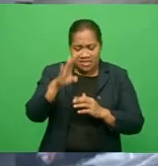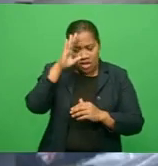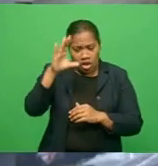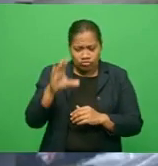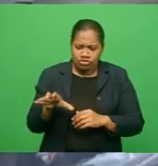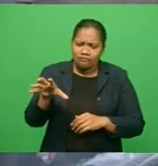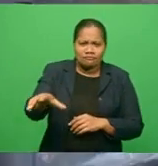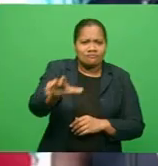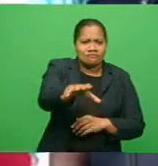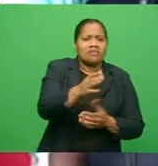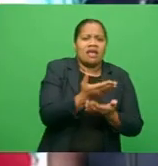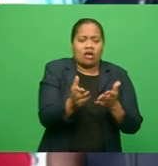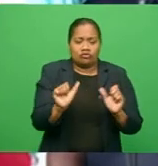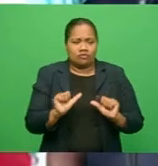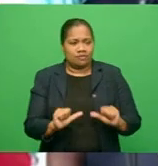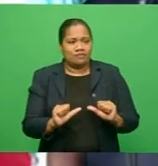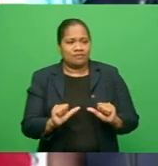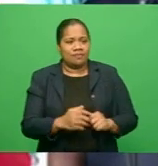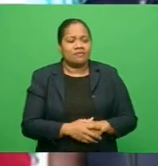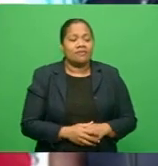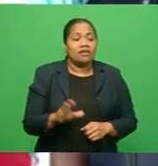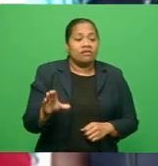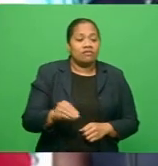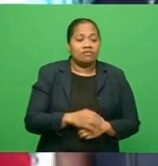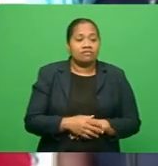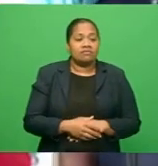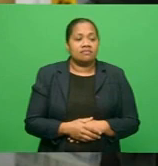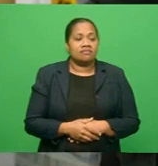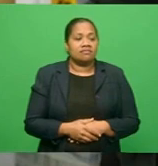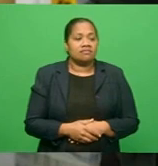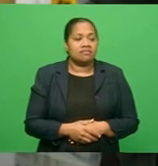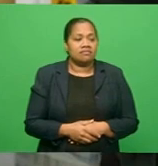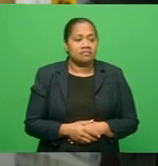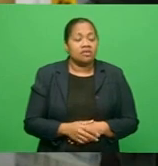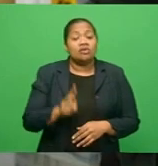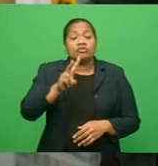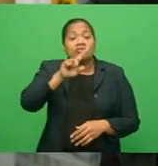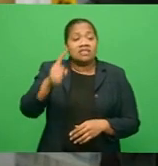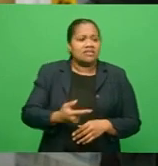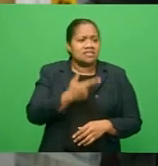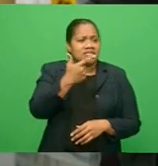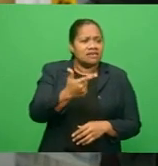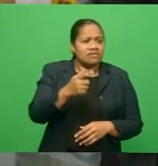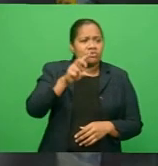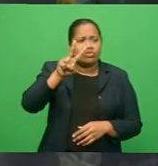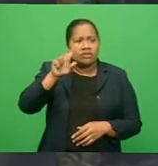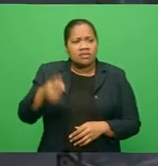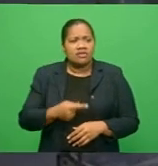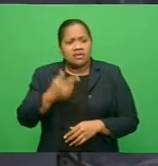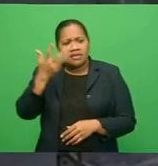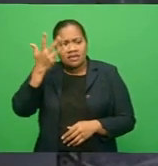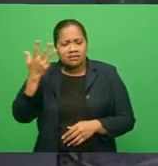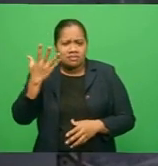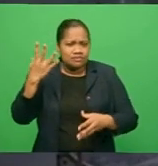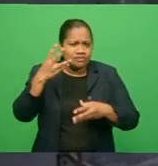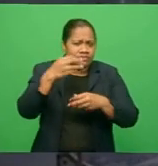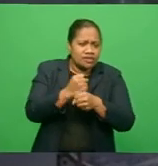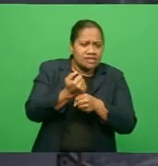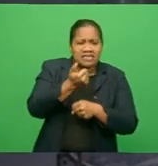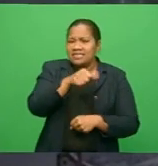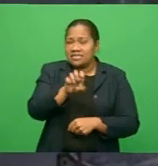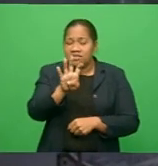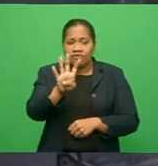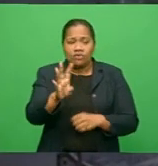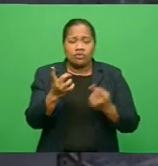disaster casualties. From 2007 to 2019, a total of 64 deaths were